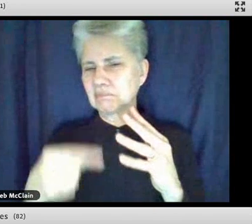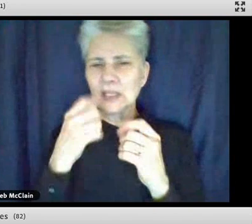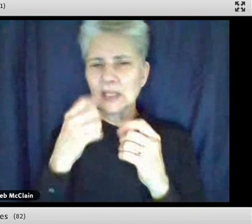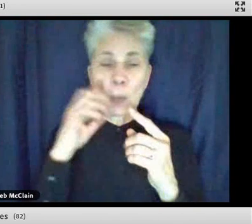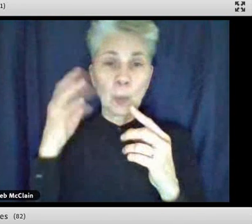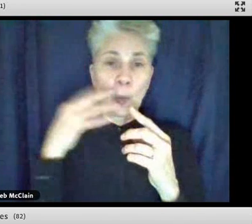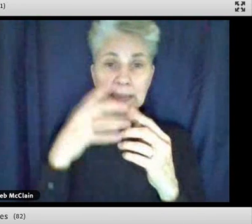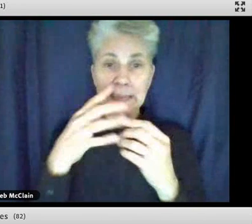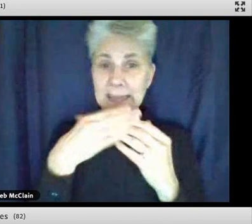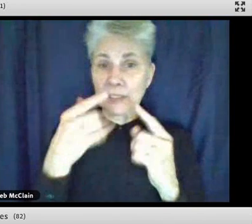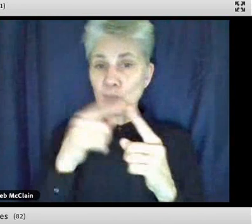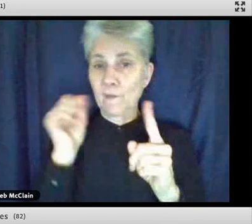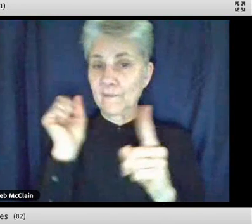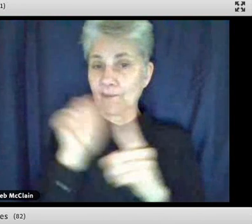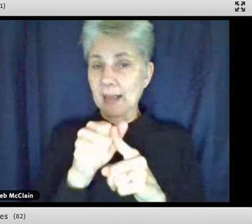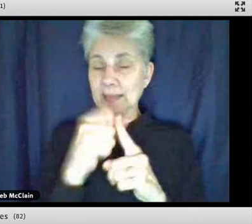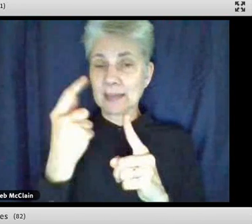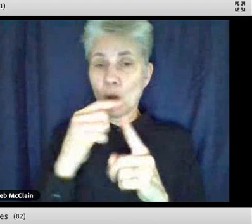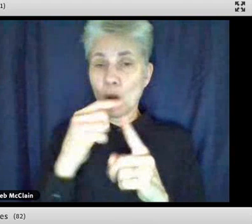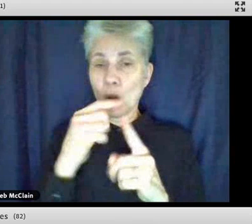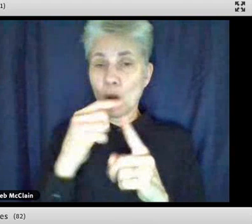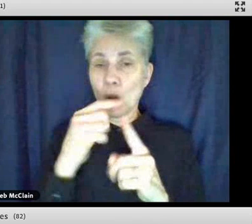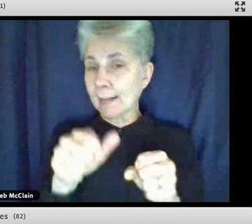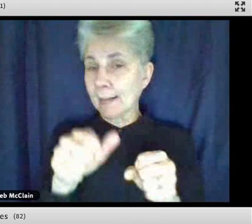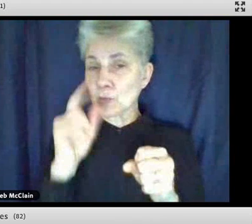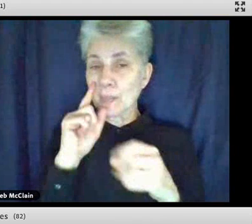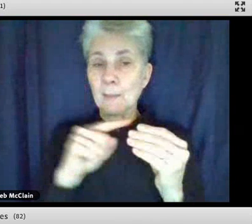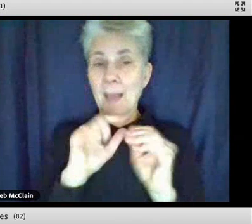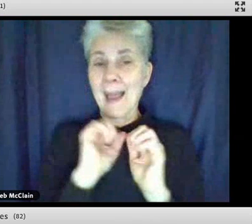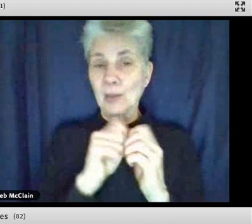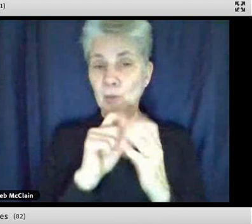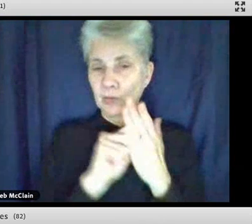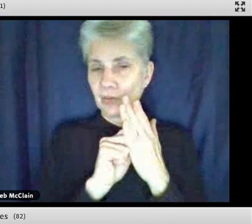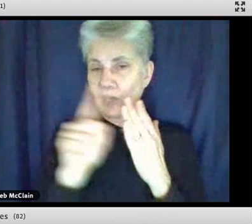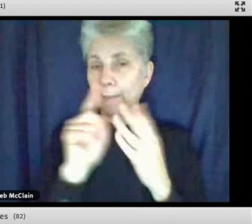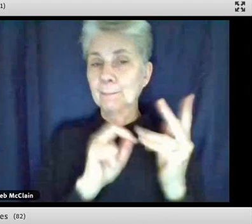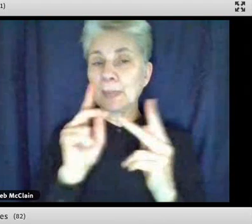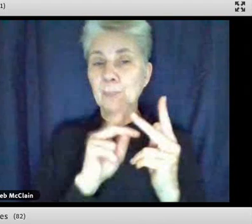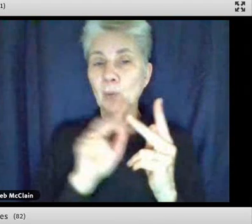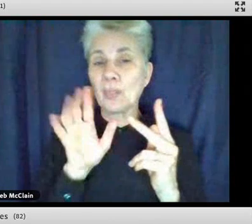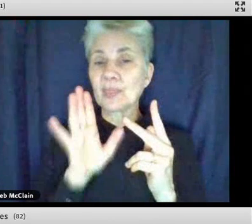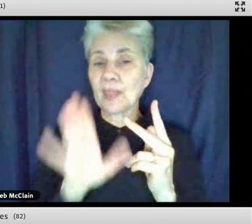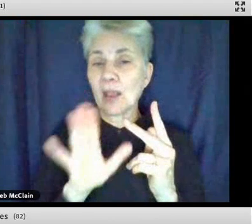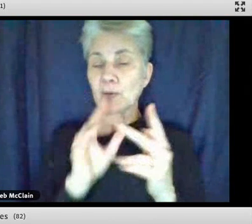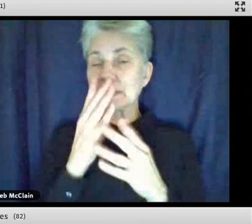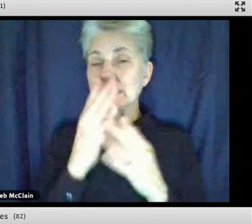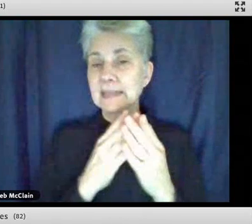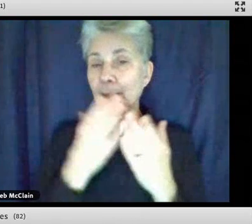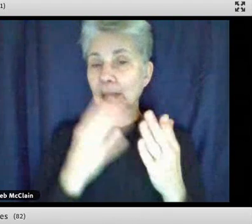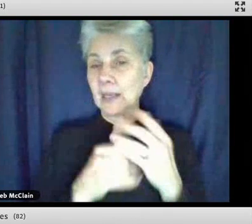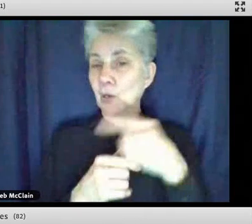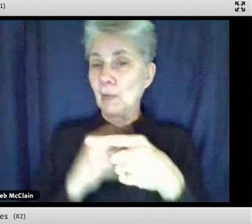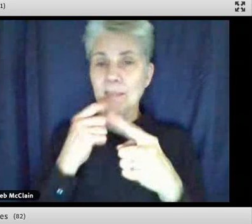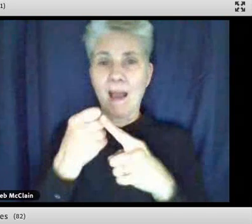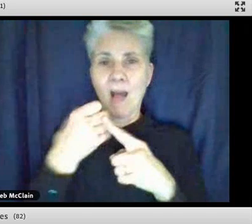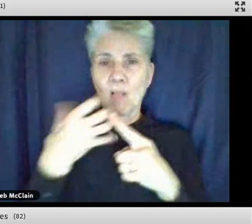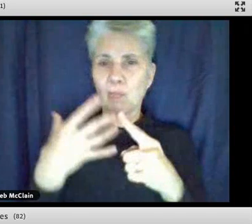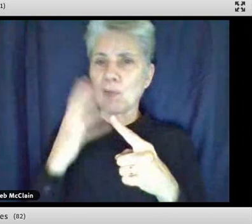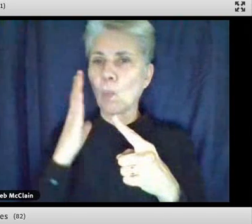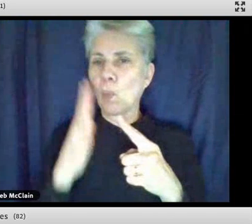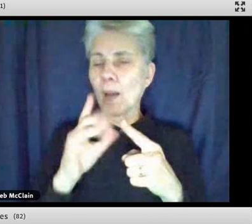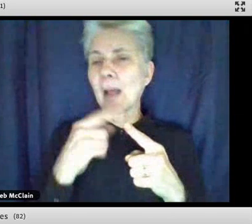is to fake somebody online. So think about ways you can check for people. These are some here. I'm not going to go into them. Will say